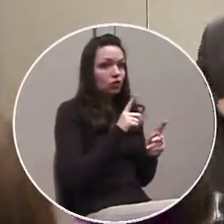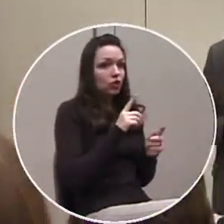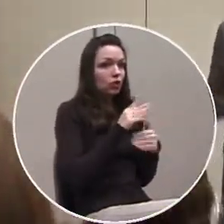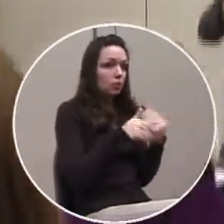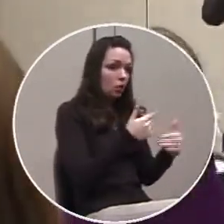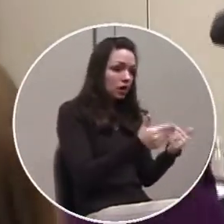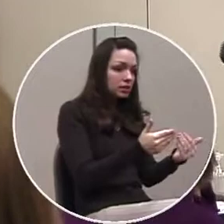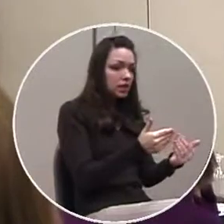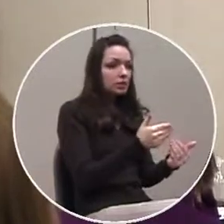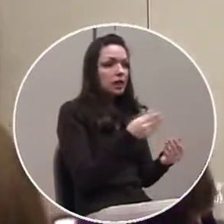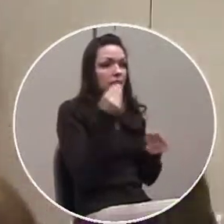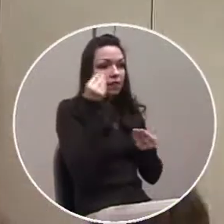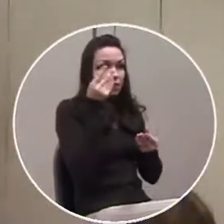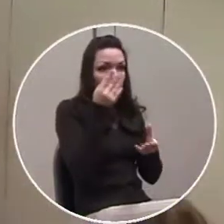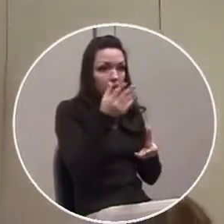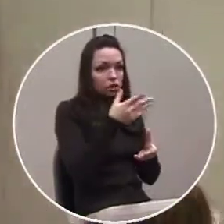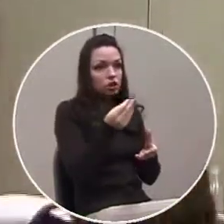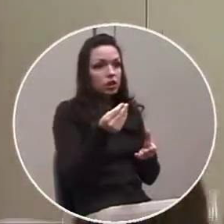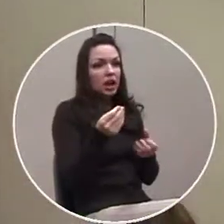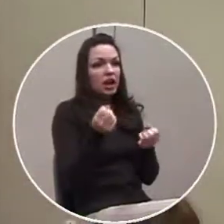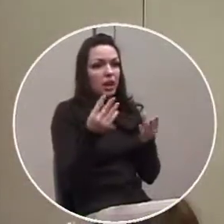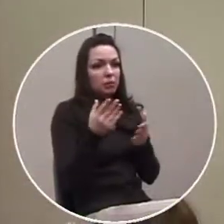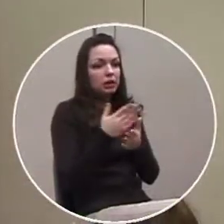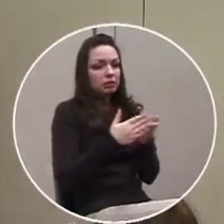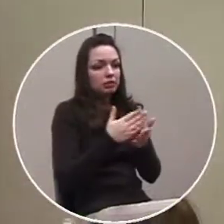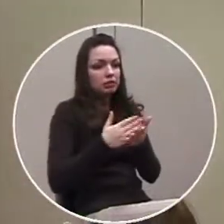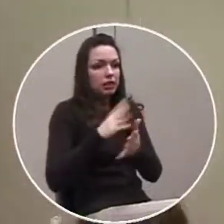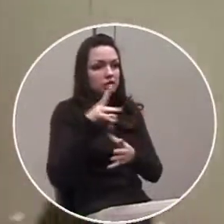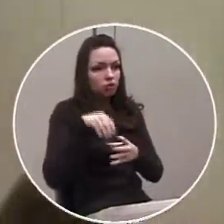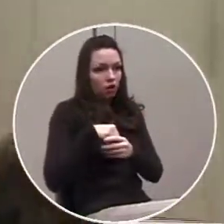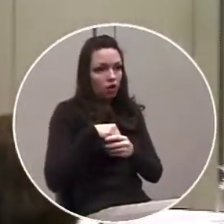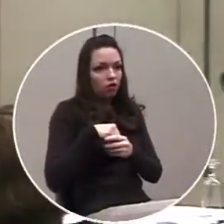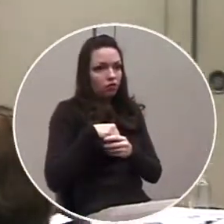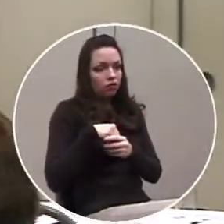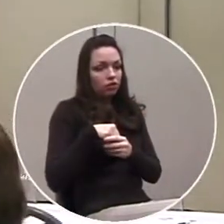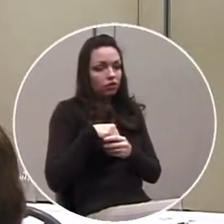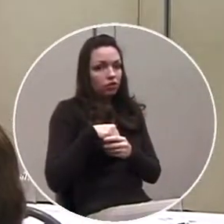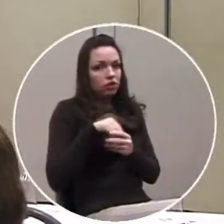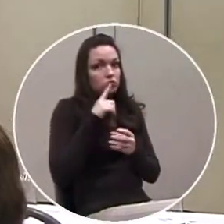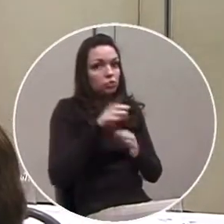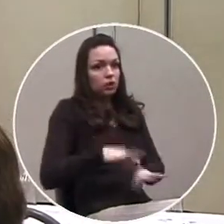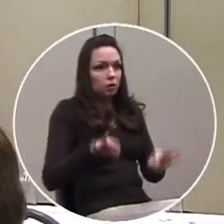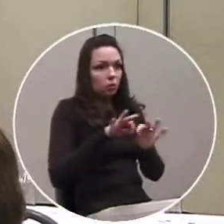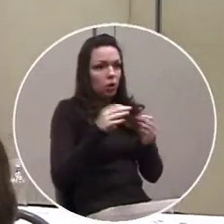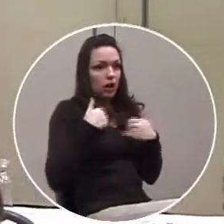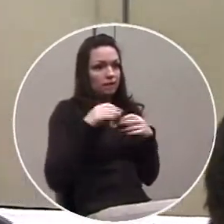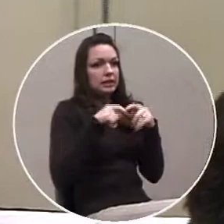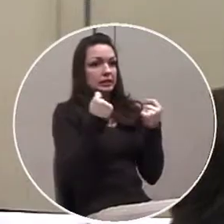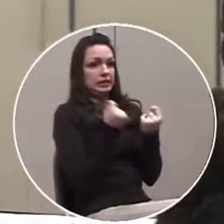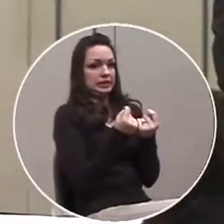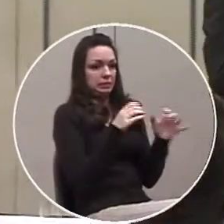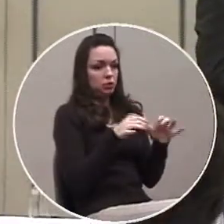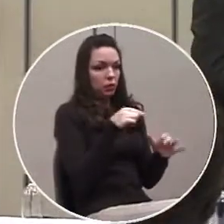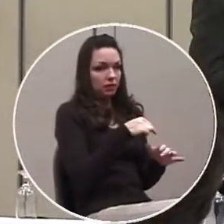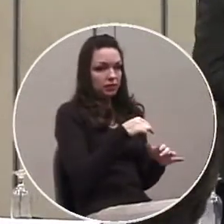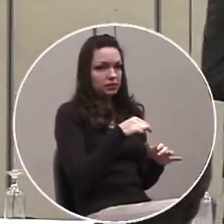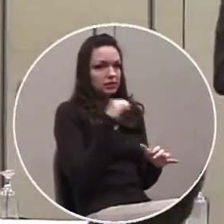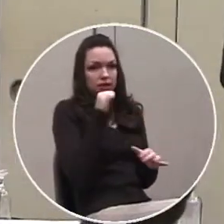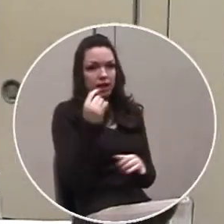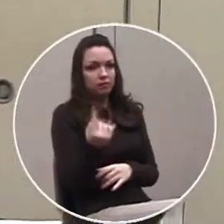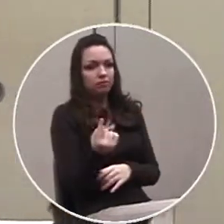the information, a number of pieces there. And we'll talk about, again, briefly about the importance of having a team do this rather than an